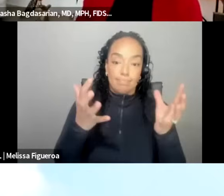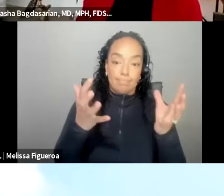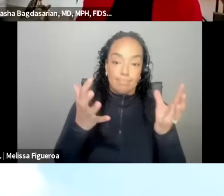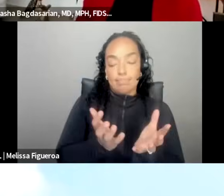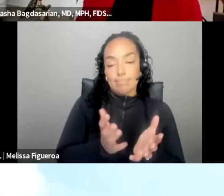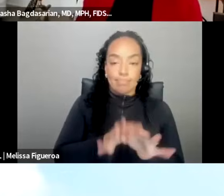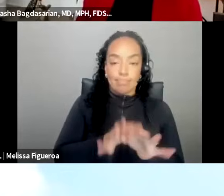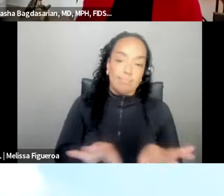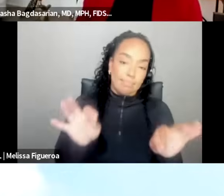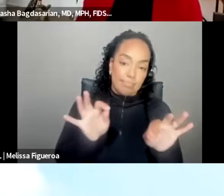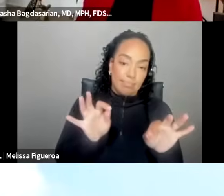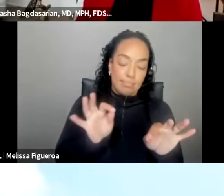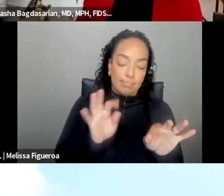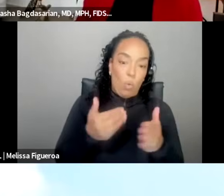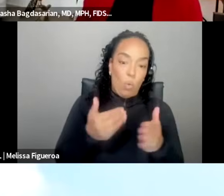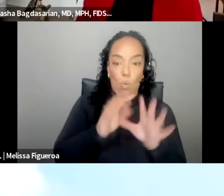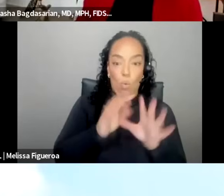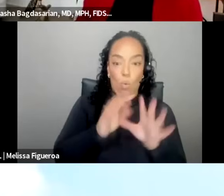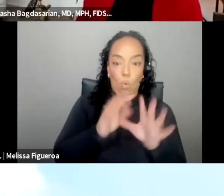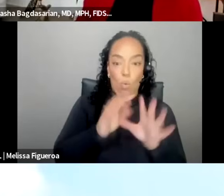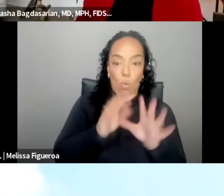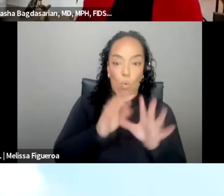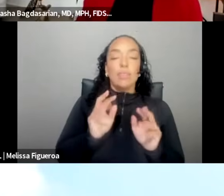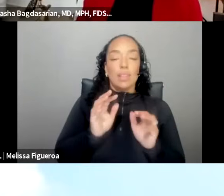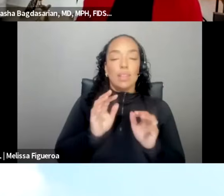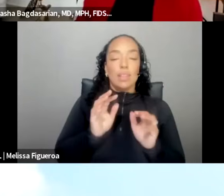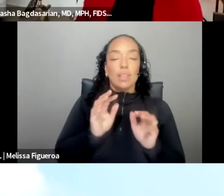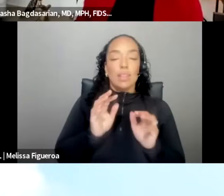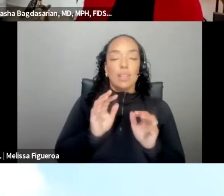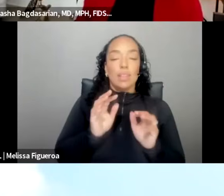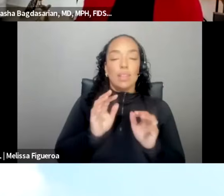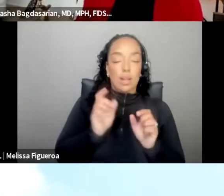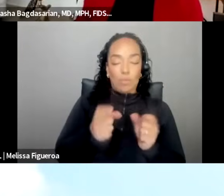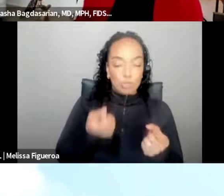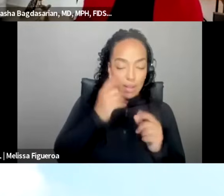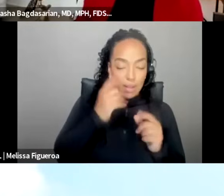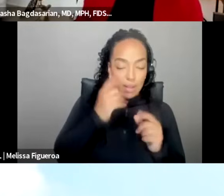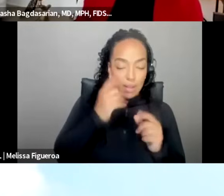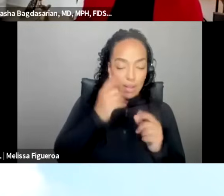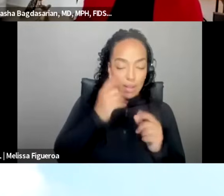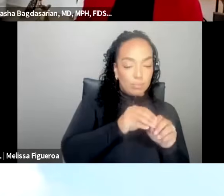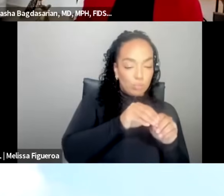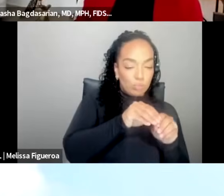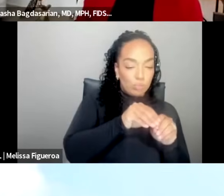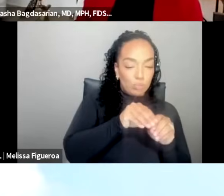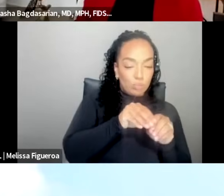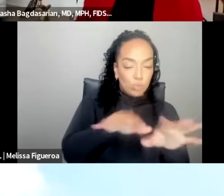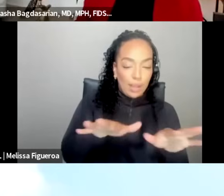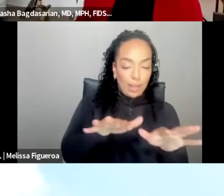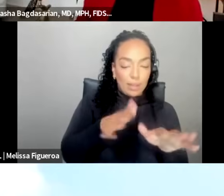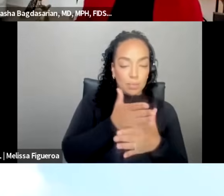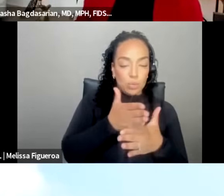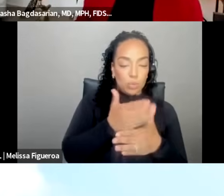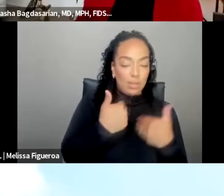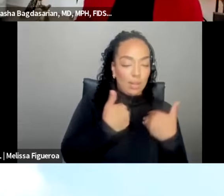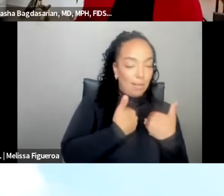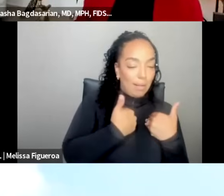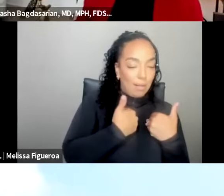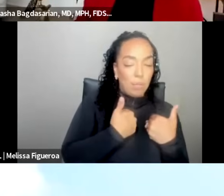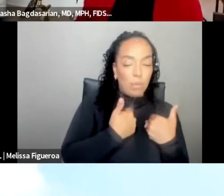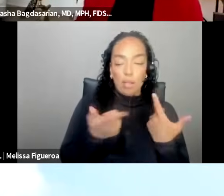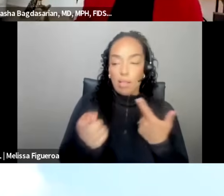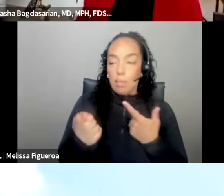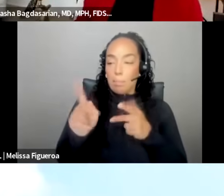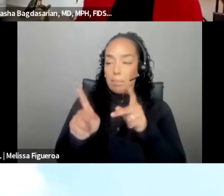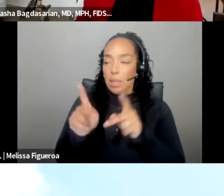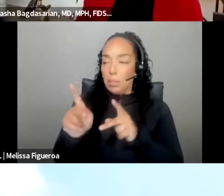So understanding, how it's being spread between animals, what is the contact that people have with cattle